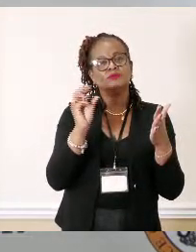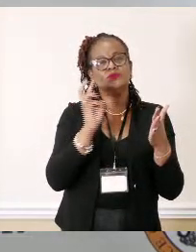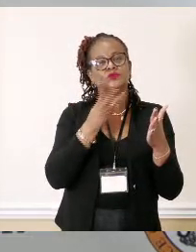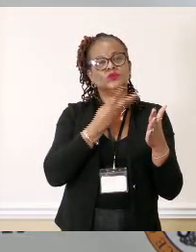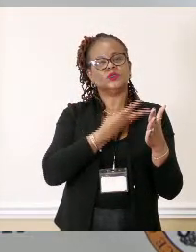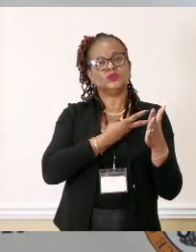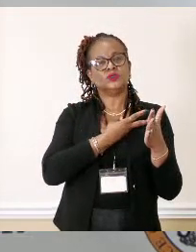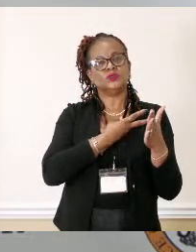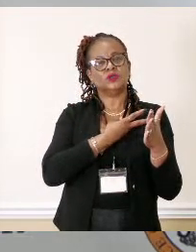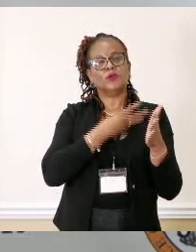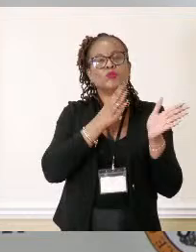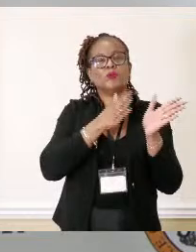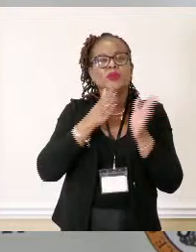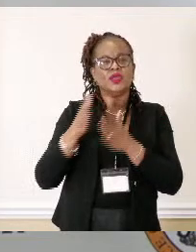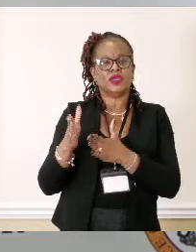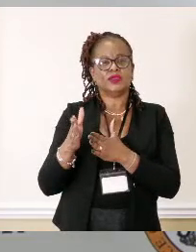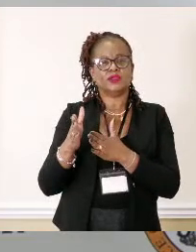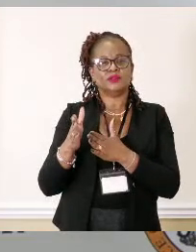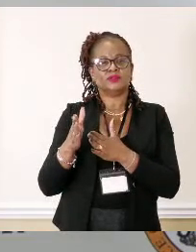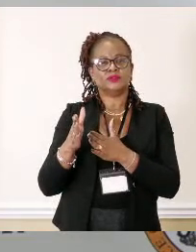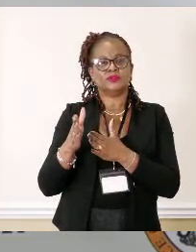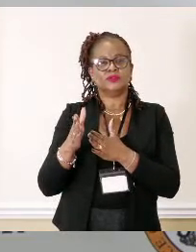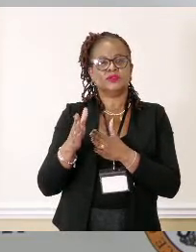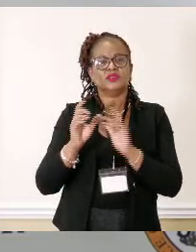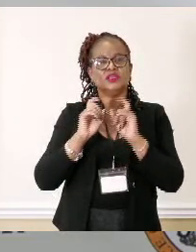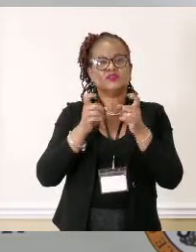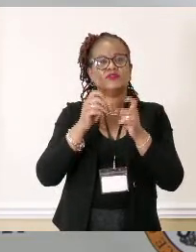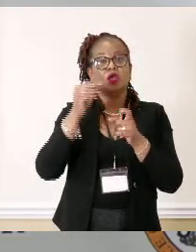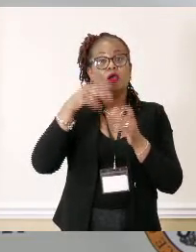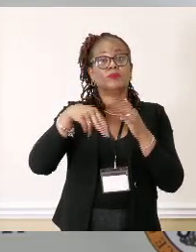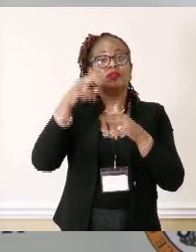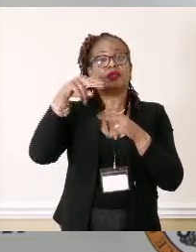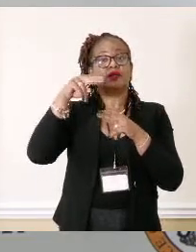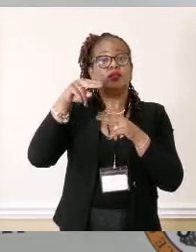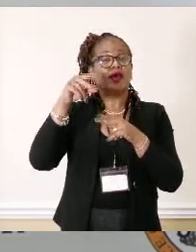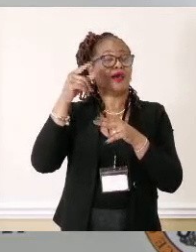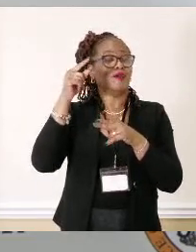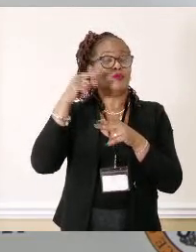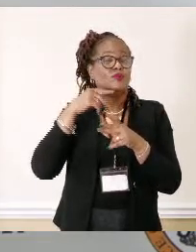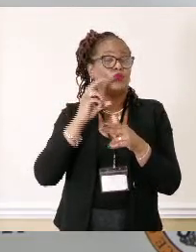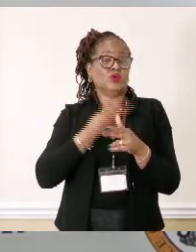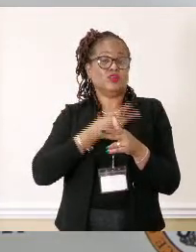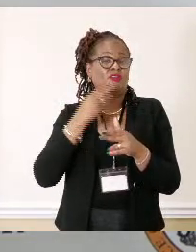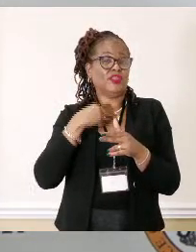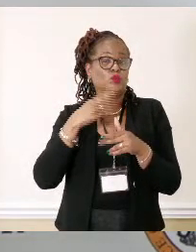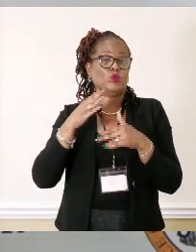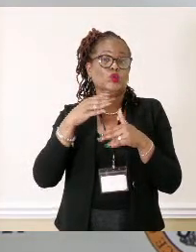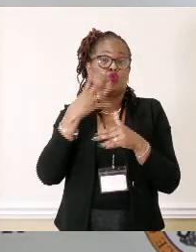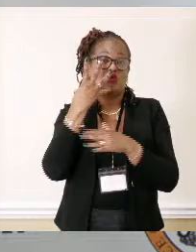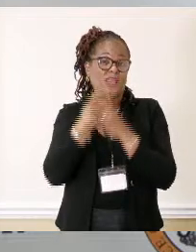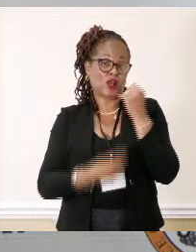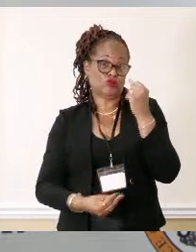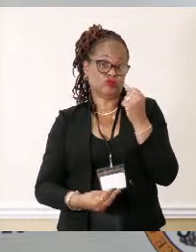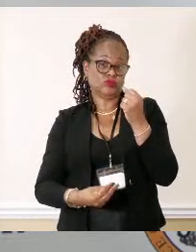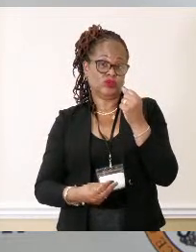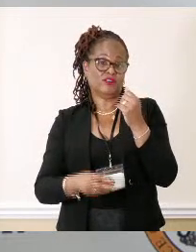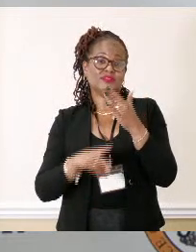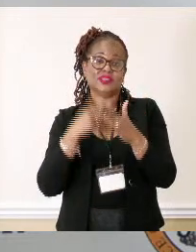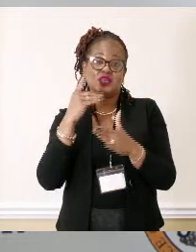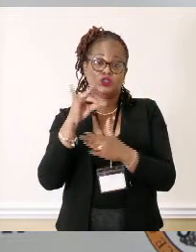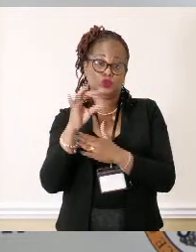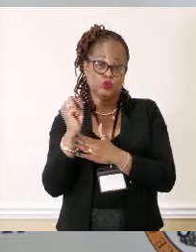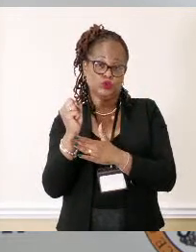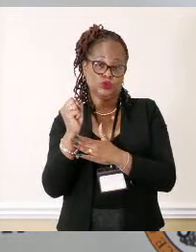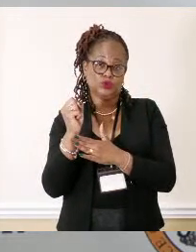are prepared to, given the uptake, I do not think we're going to run out of second